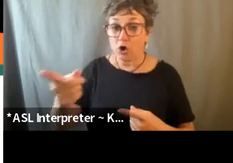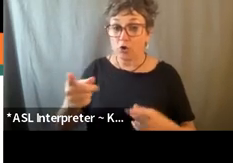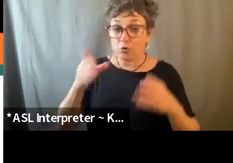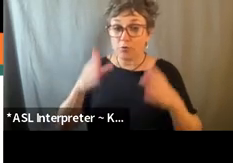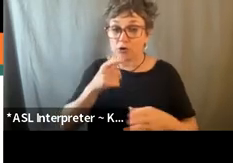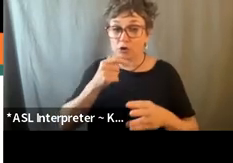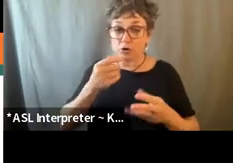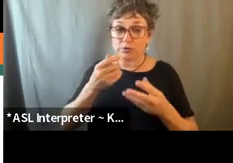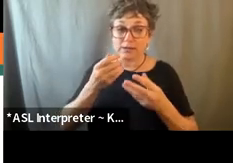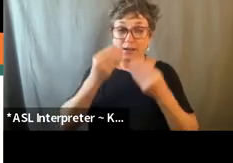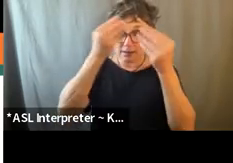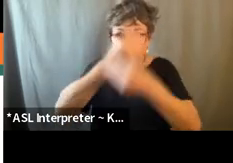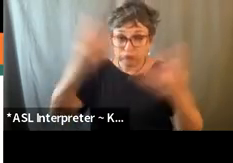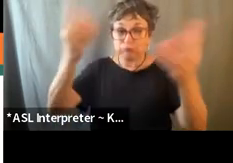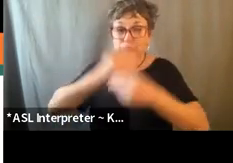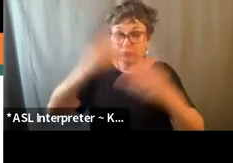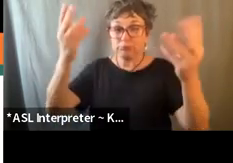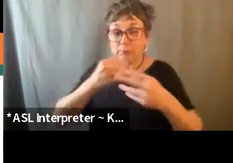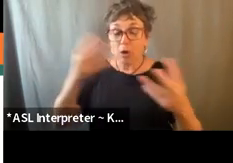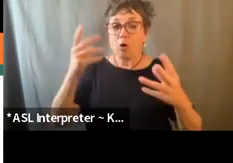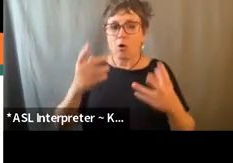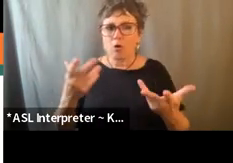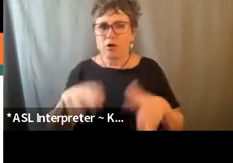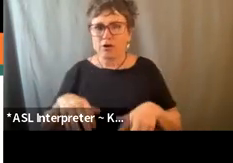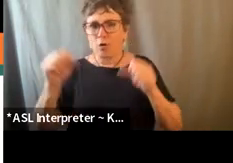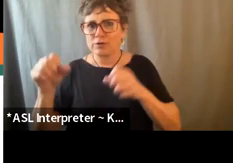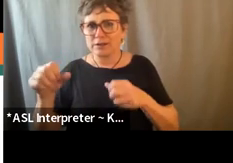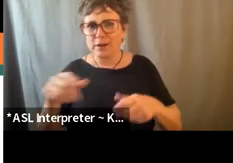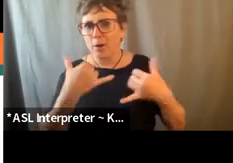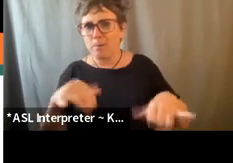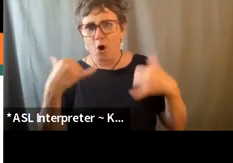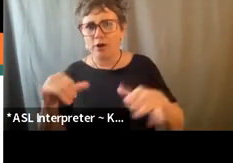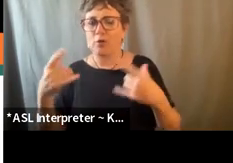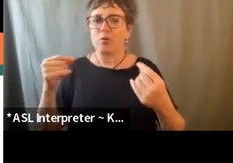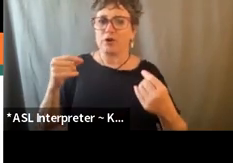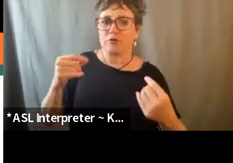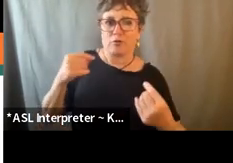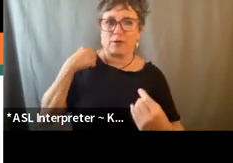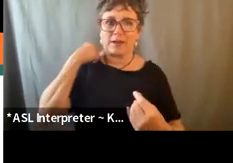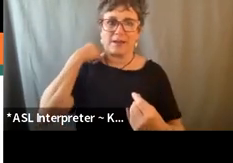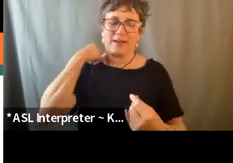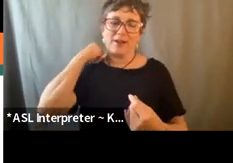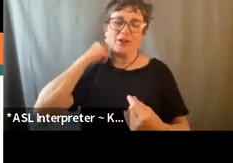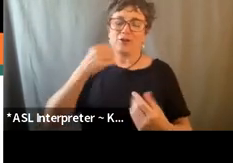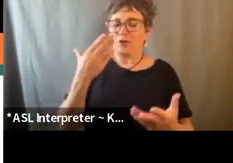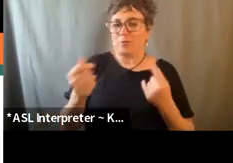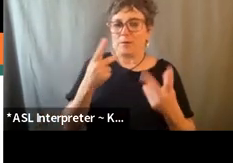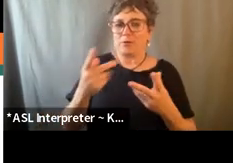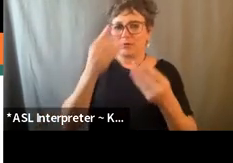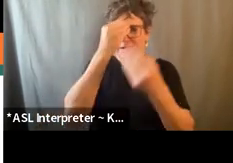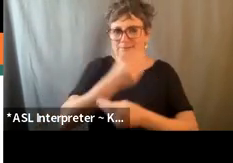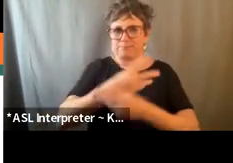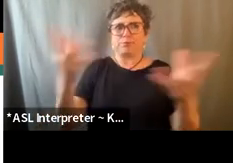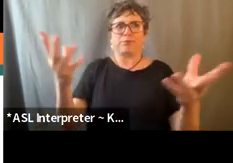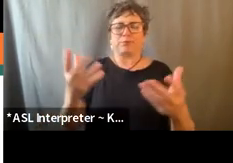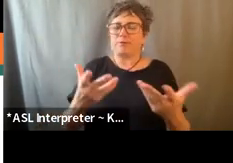you hosting a party? You know what I mean? Like nobody is answering the town crier. They're just yelling things out into the darkness.